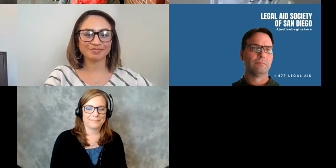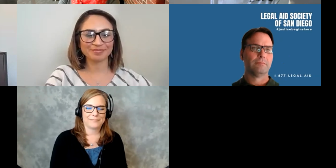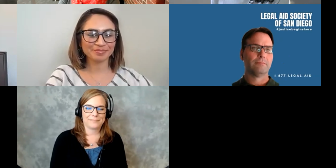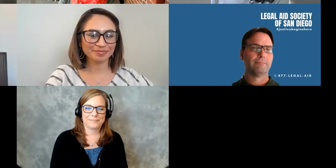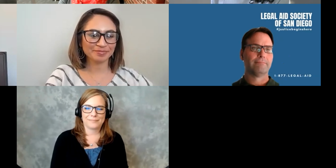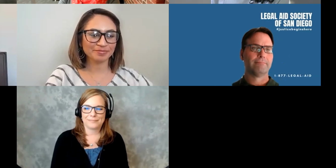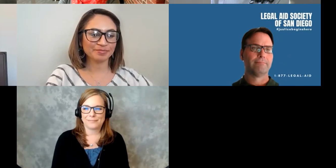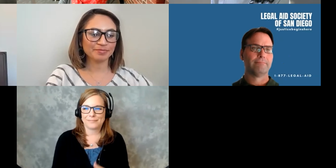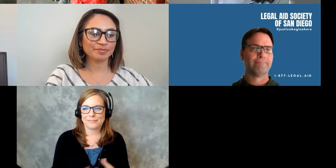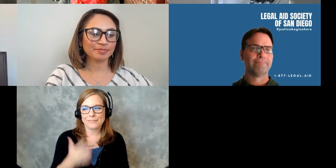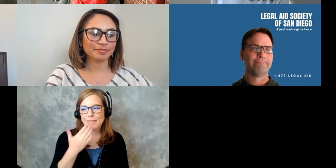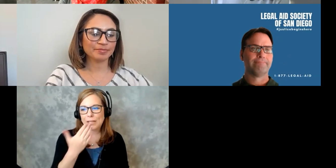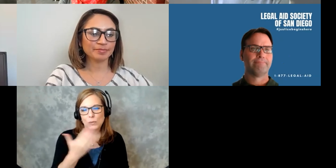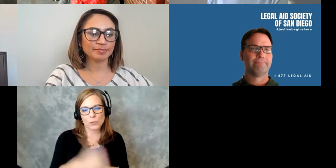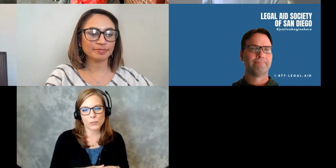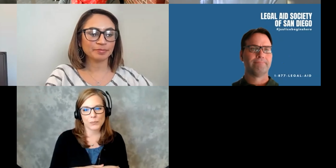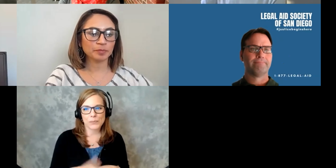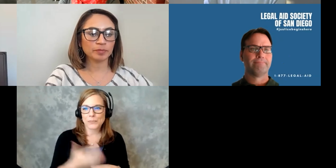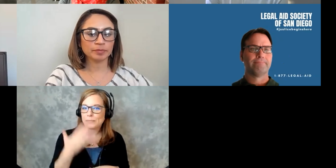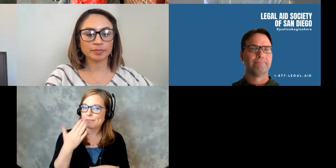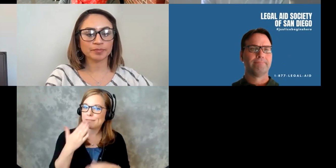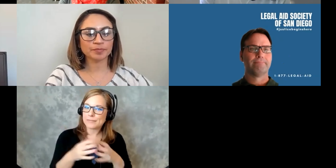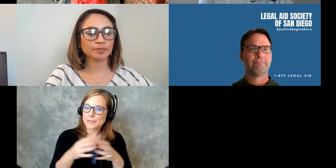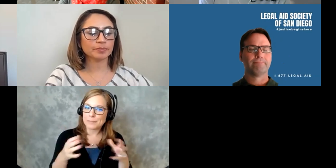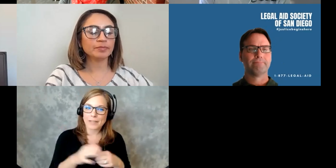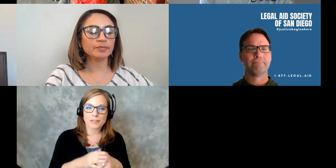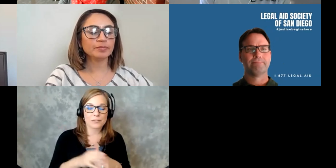Thank you. Great, thank you so much, Selena.